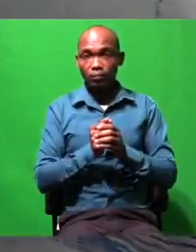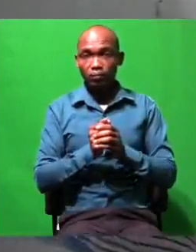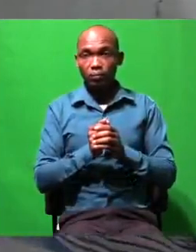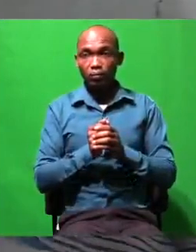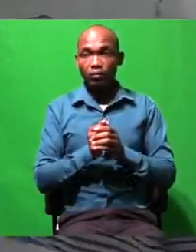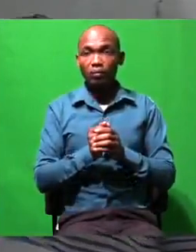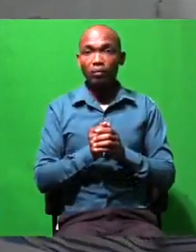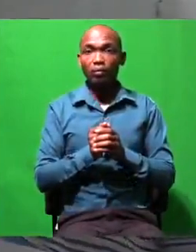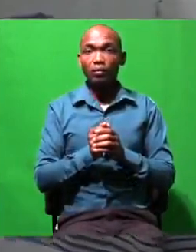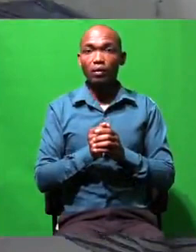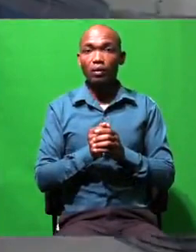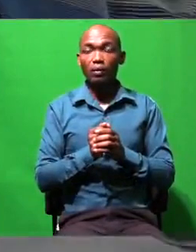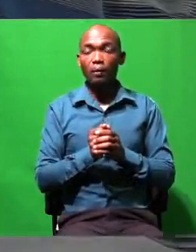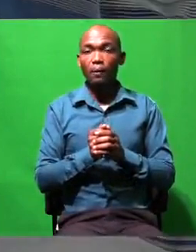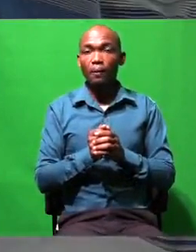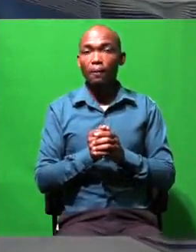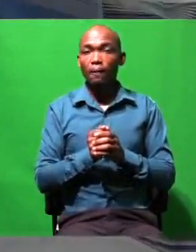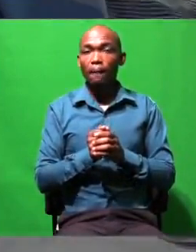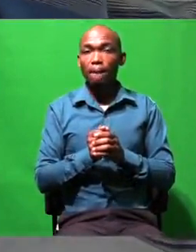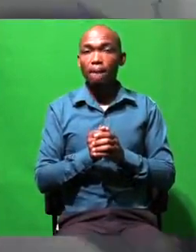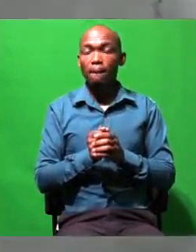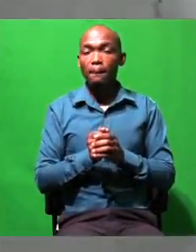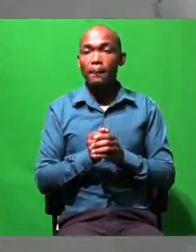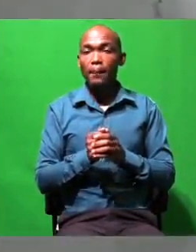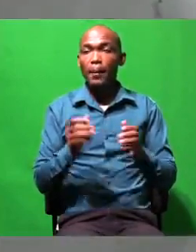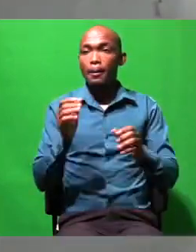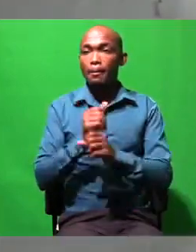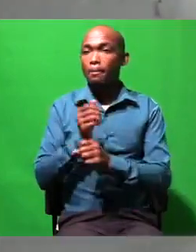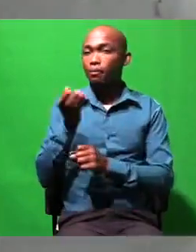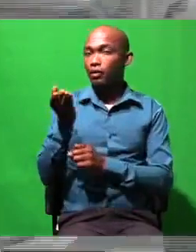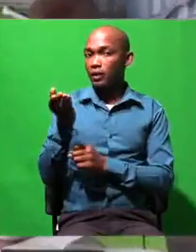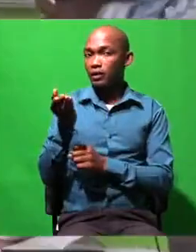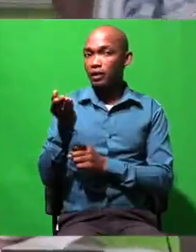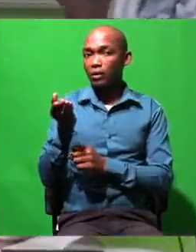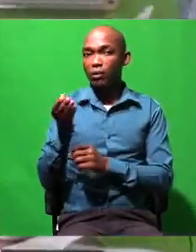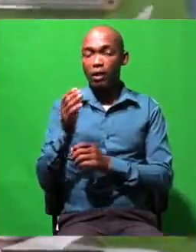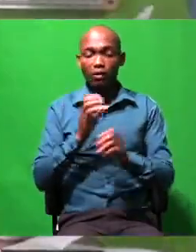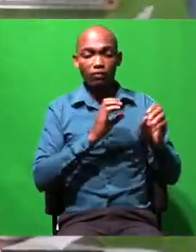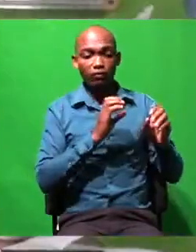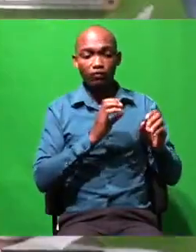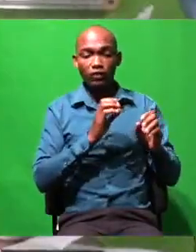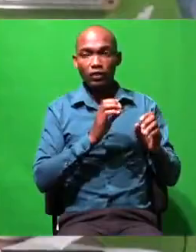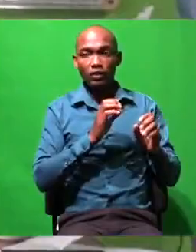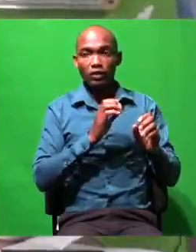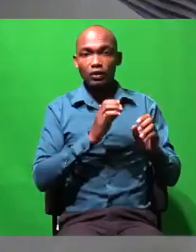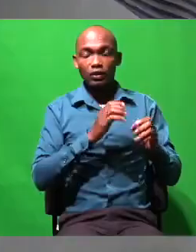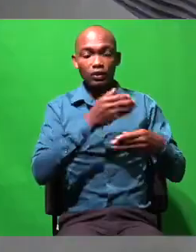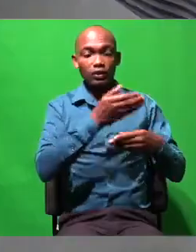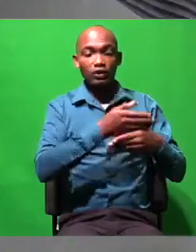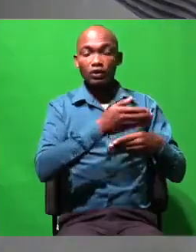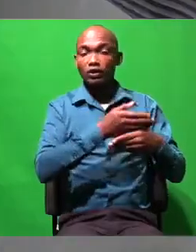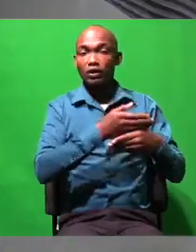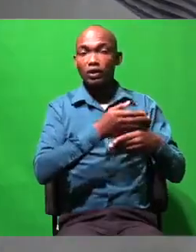have from chemistry at above here we have engineering. So